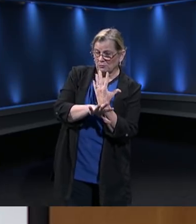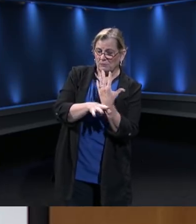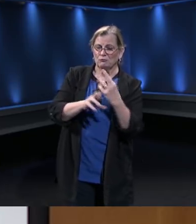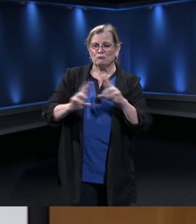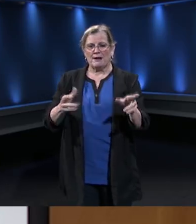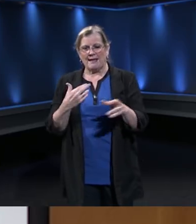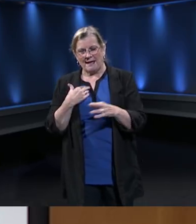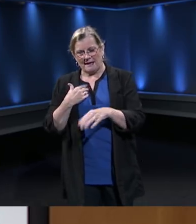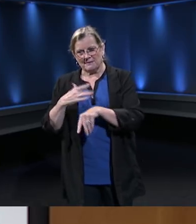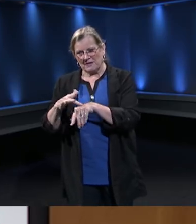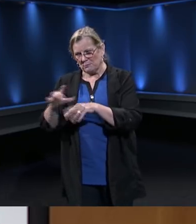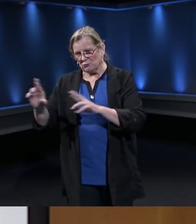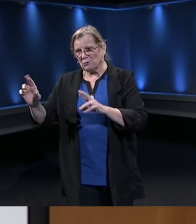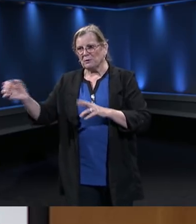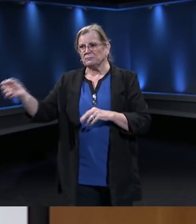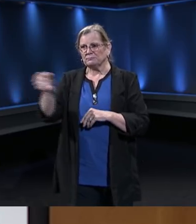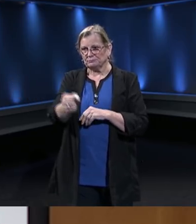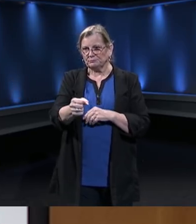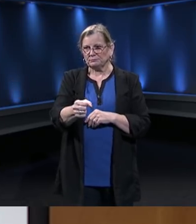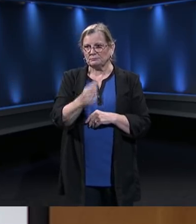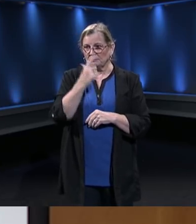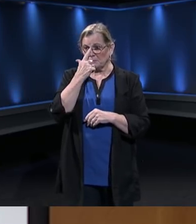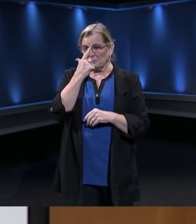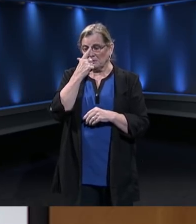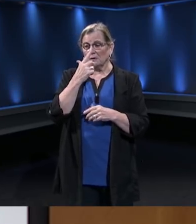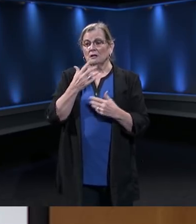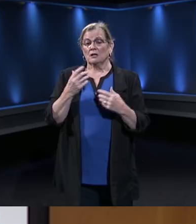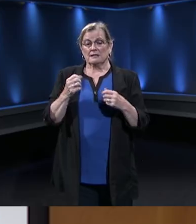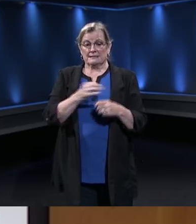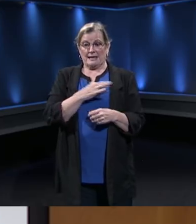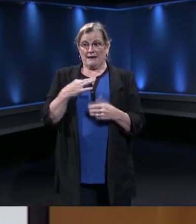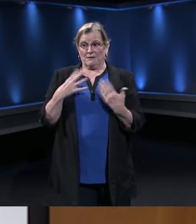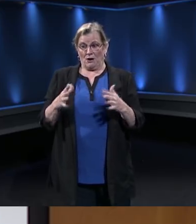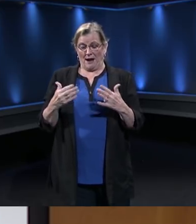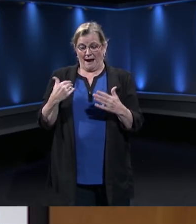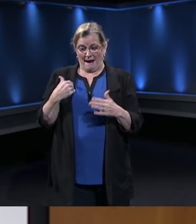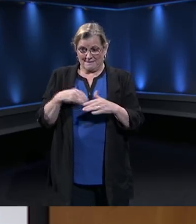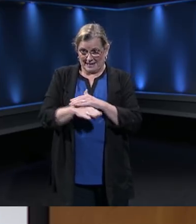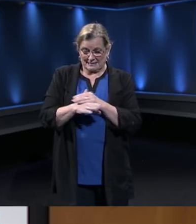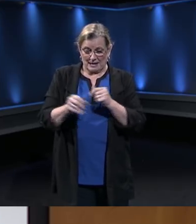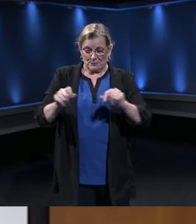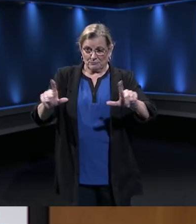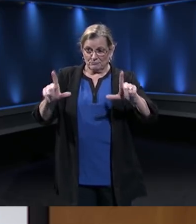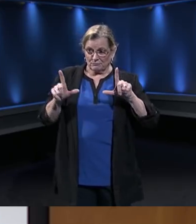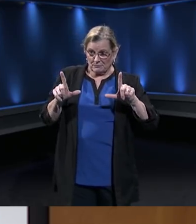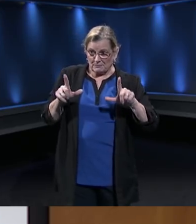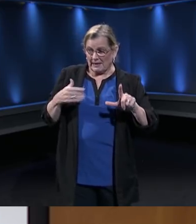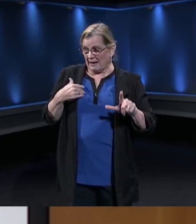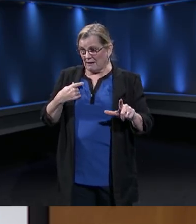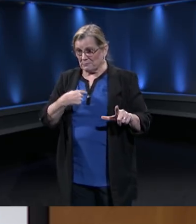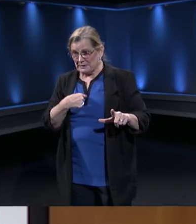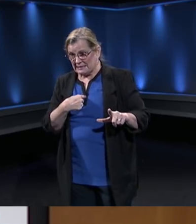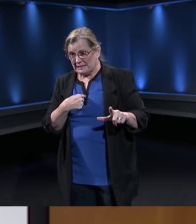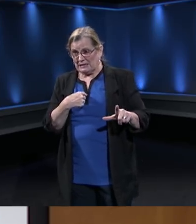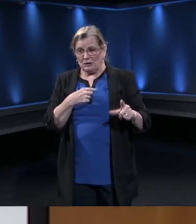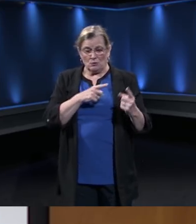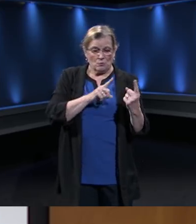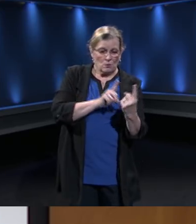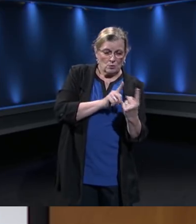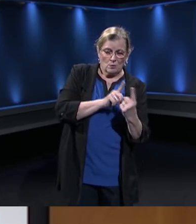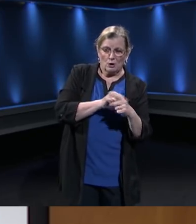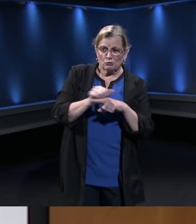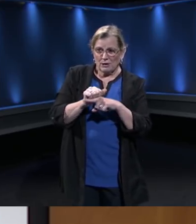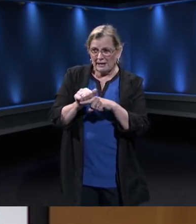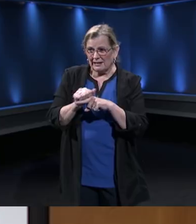and staff can access that. They can contact me to have staff trained, but we also have something